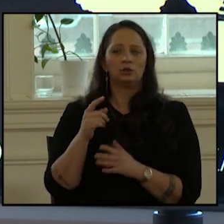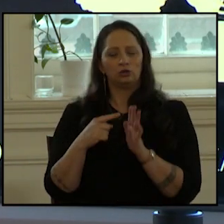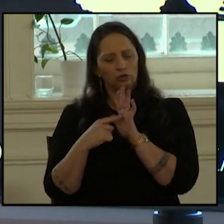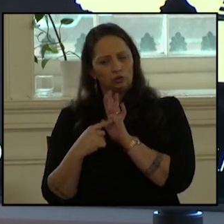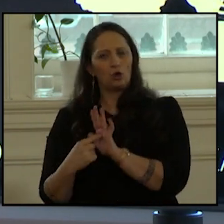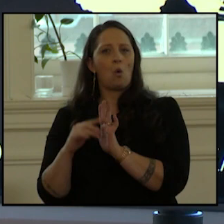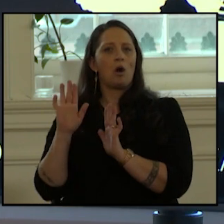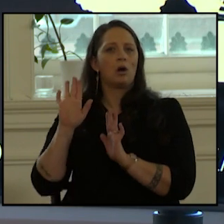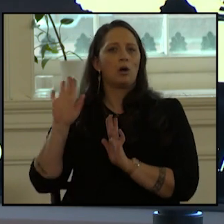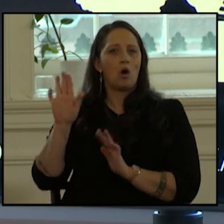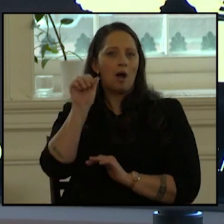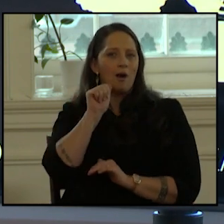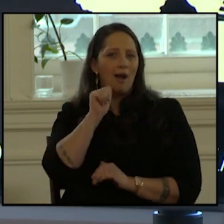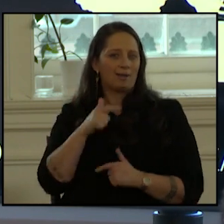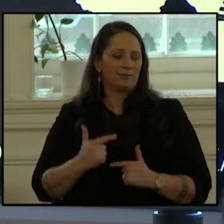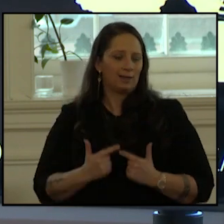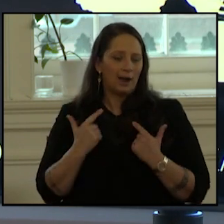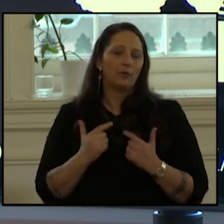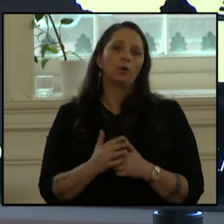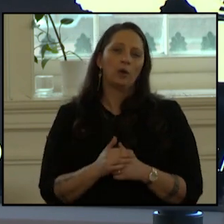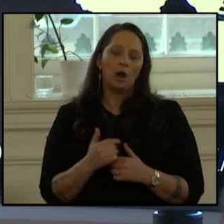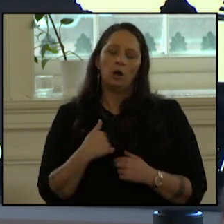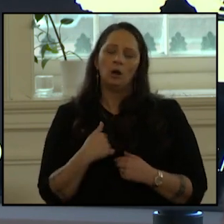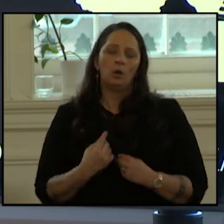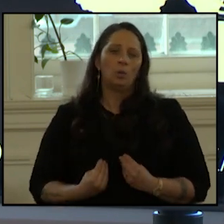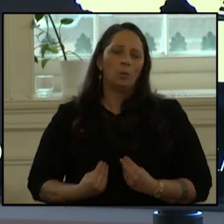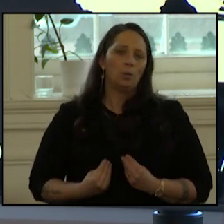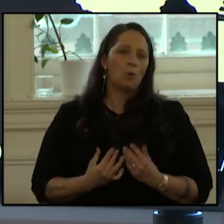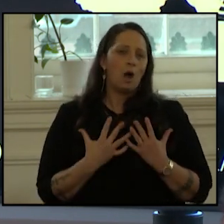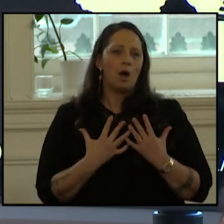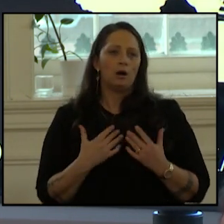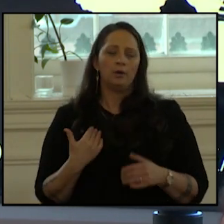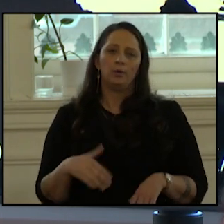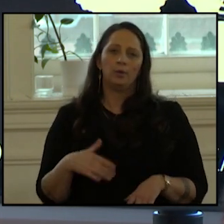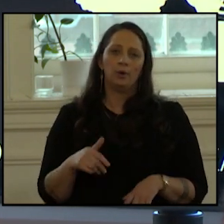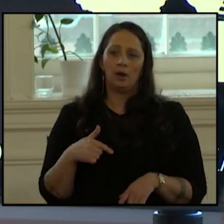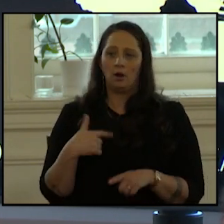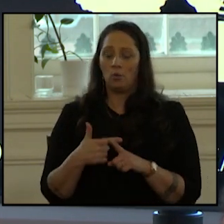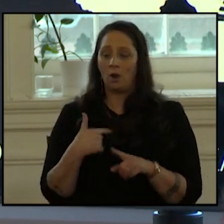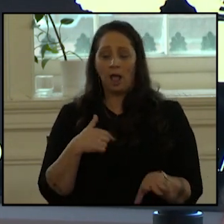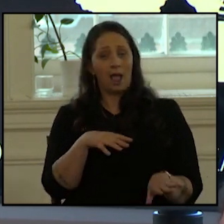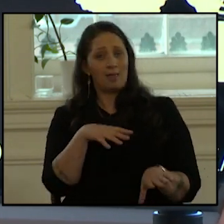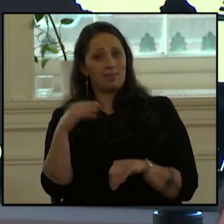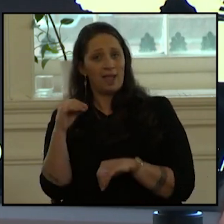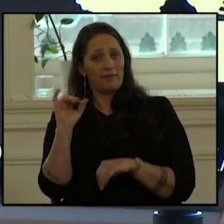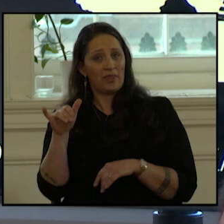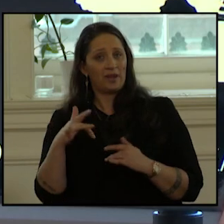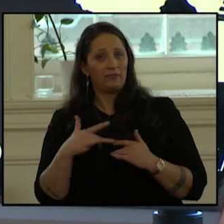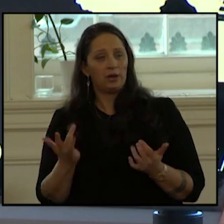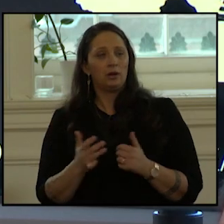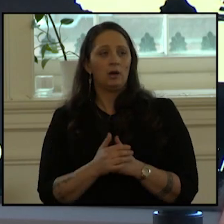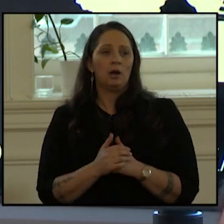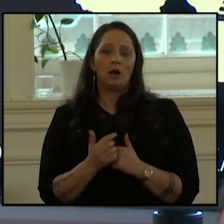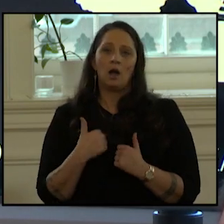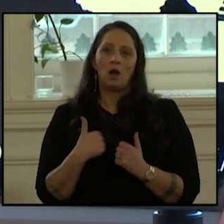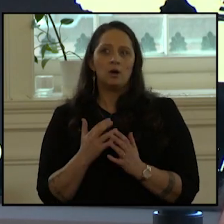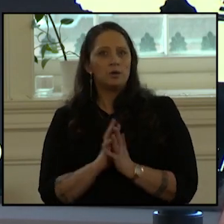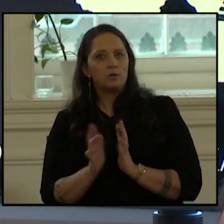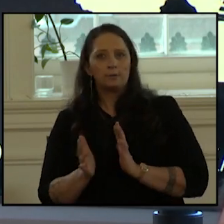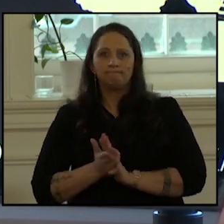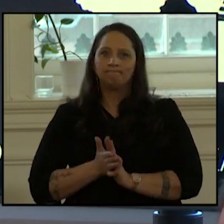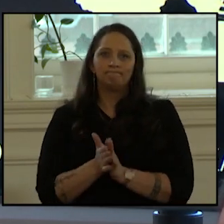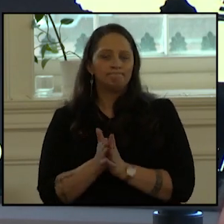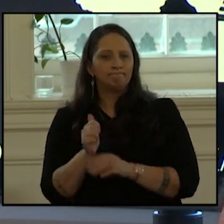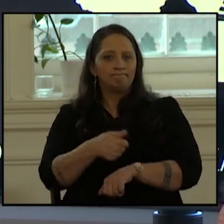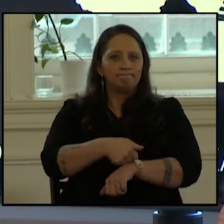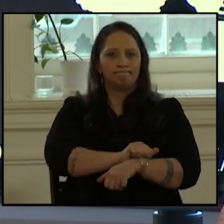her life. And so I was so moved by that, which when I left that venue, I was so energized to go